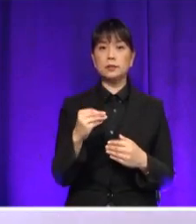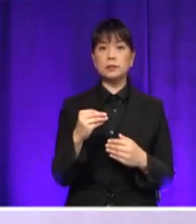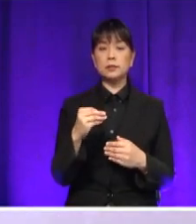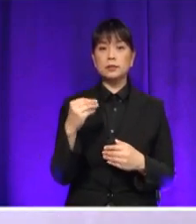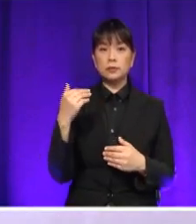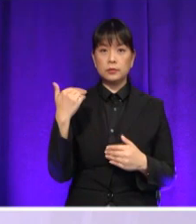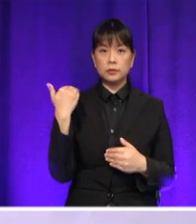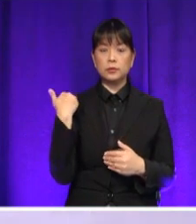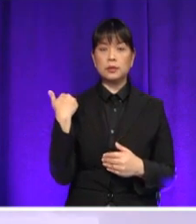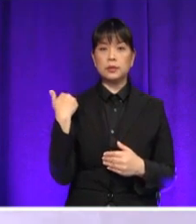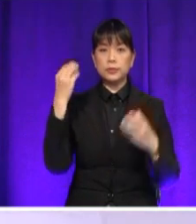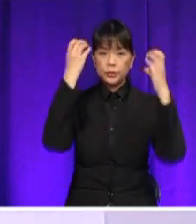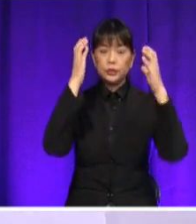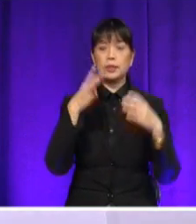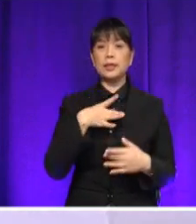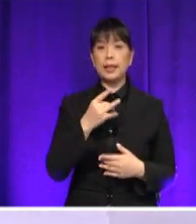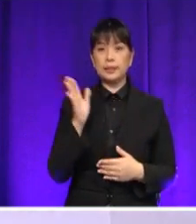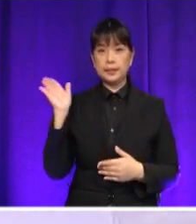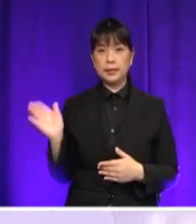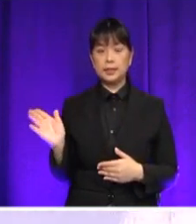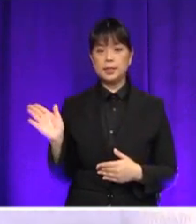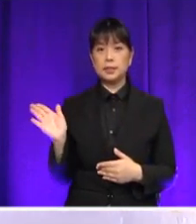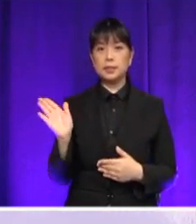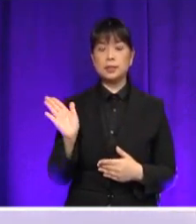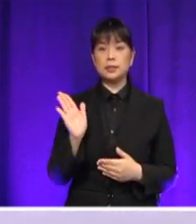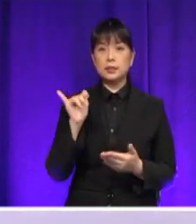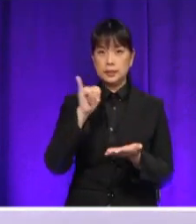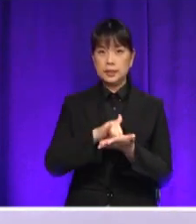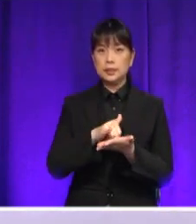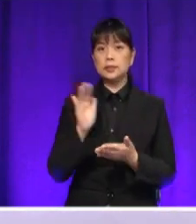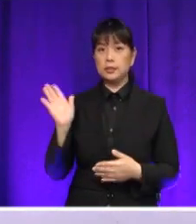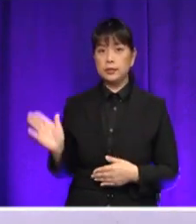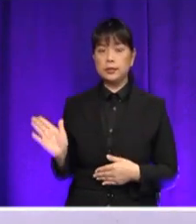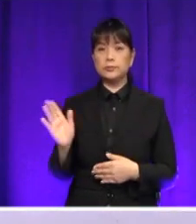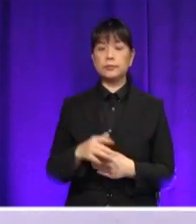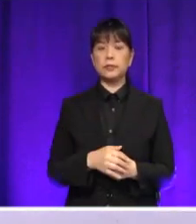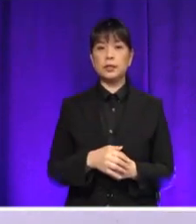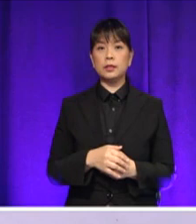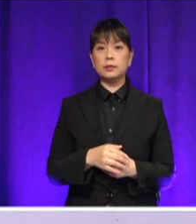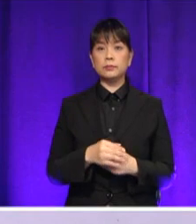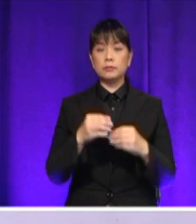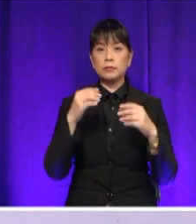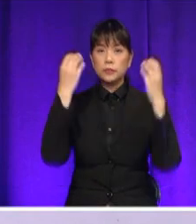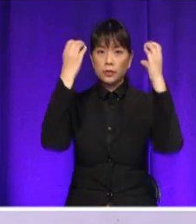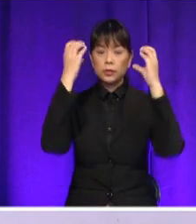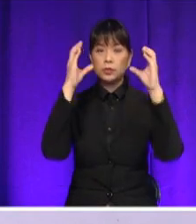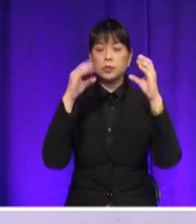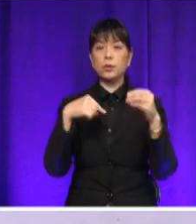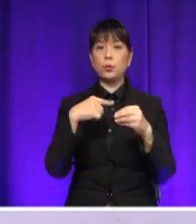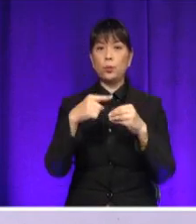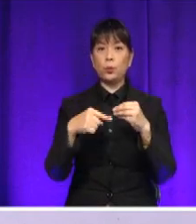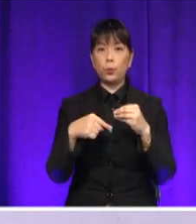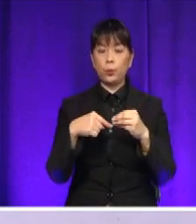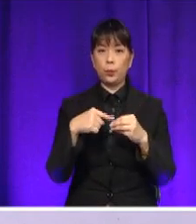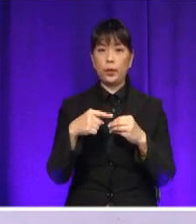teacher? Because it's not only when I'm dealing with the pupils at school, when they give me or when they ask